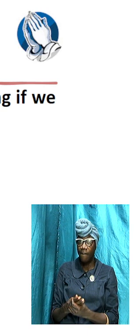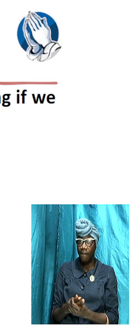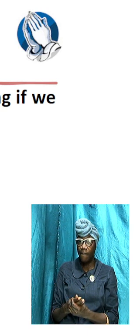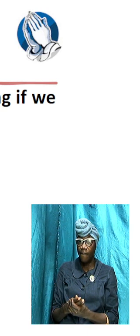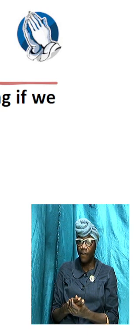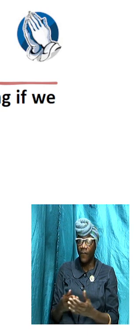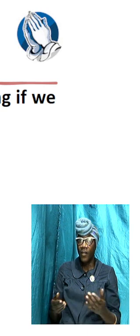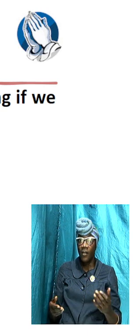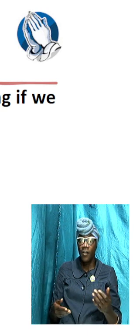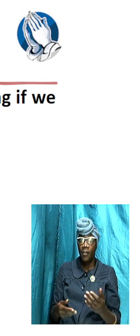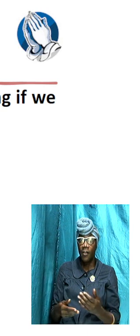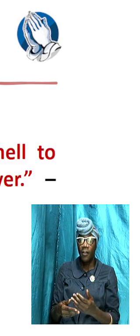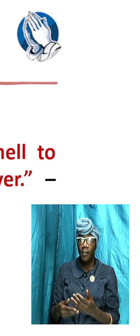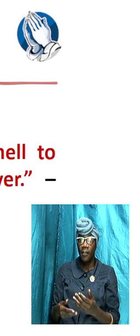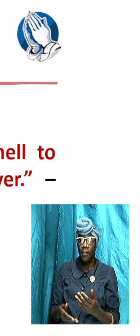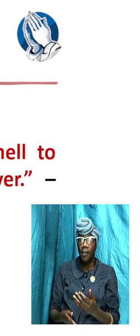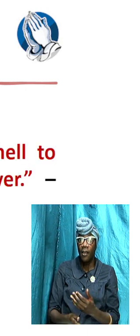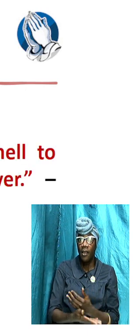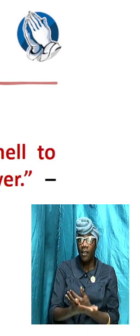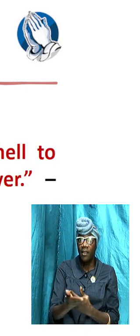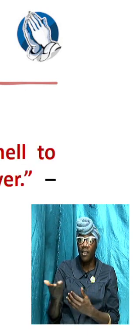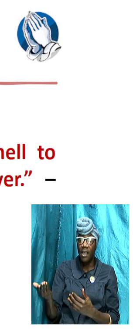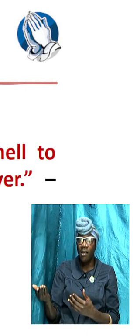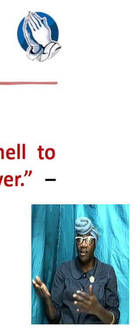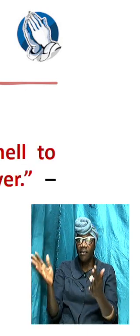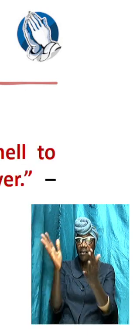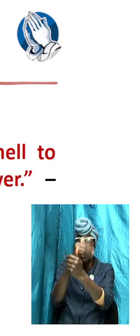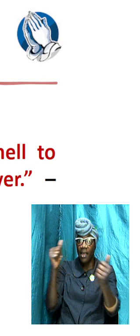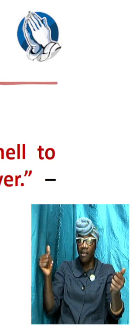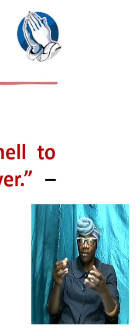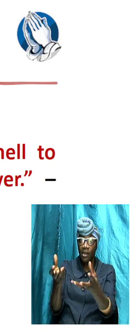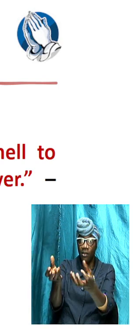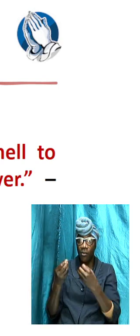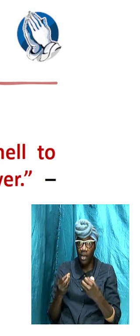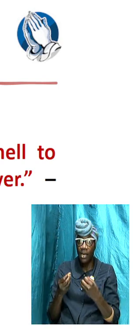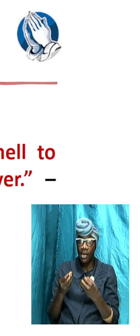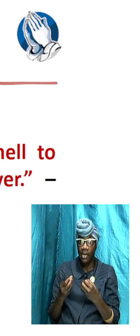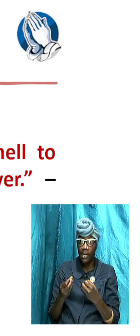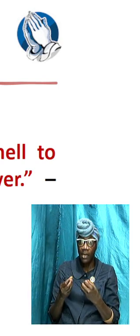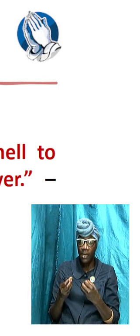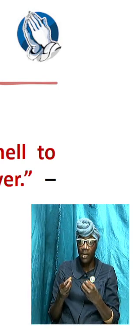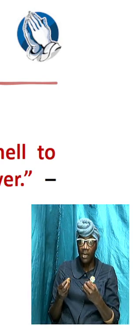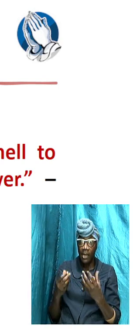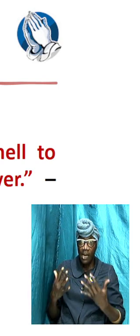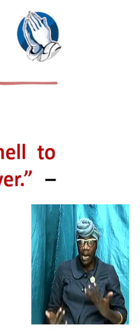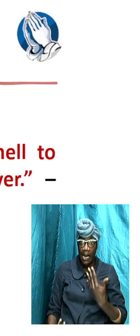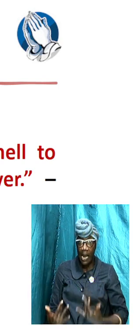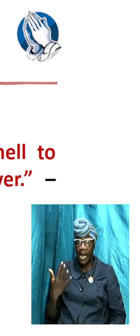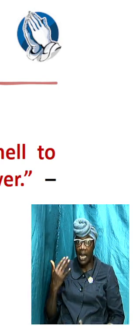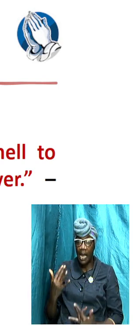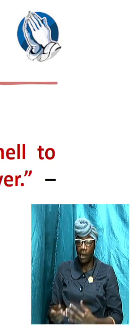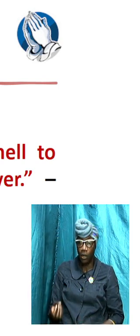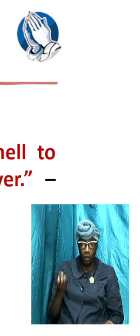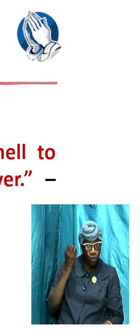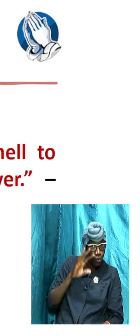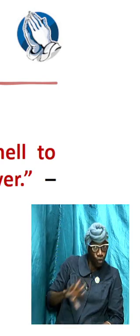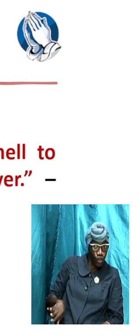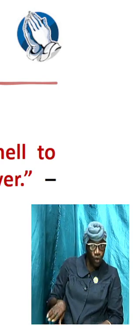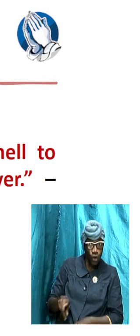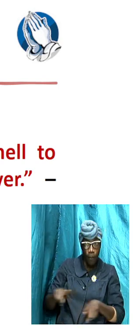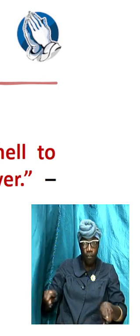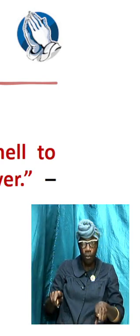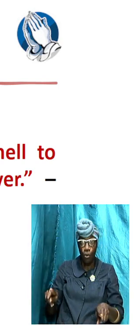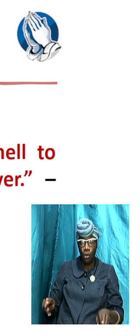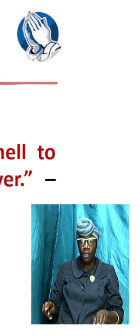from it. He says, there is a heaven to gain and a hell to shun. And guess why? Both